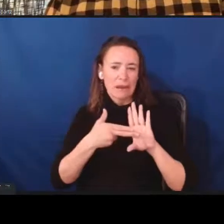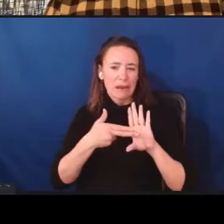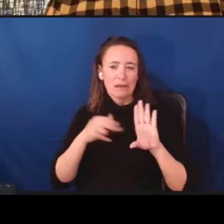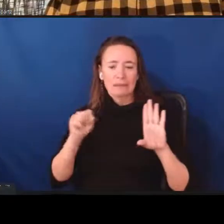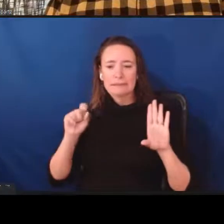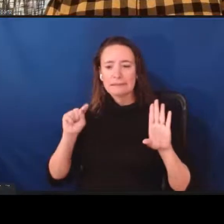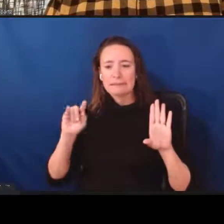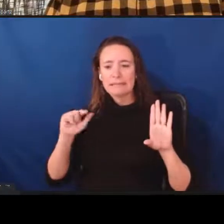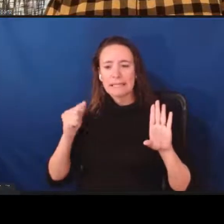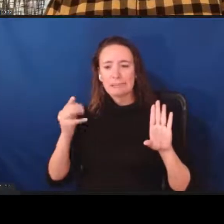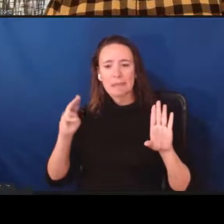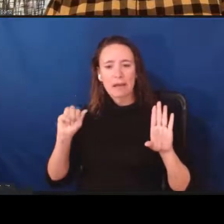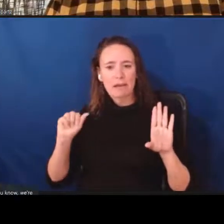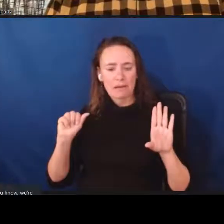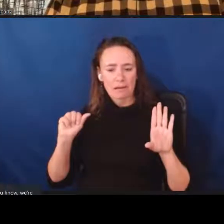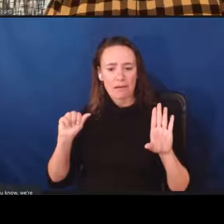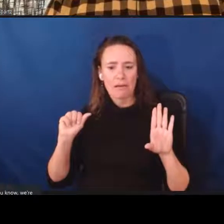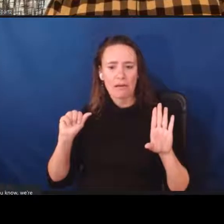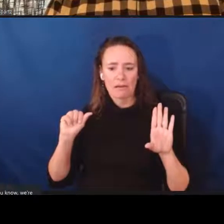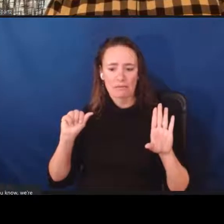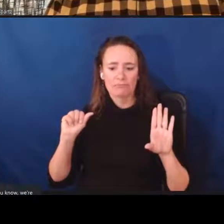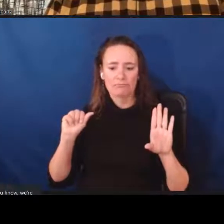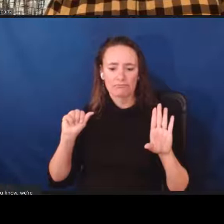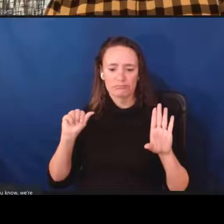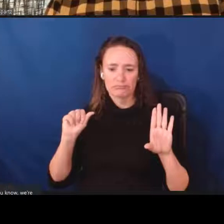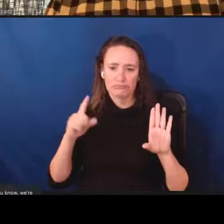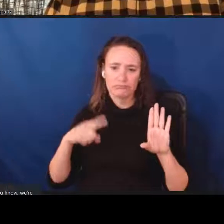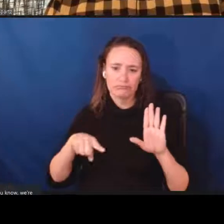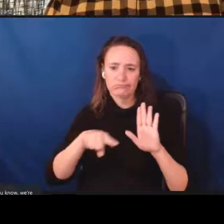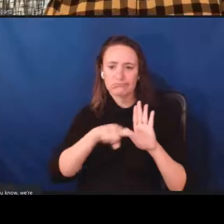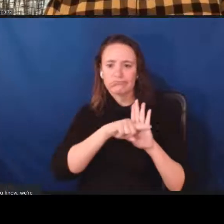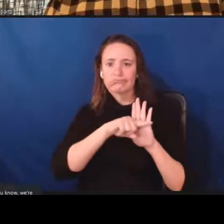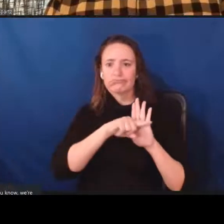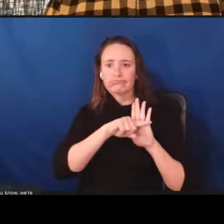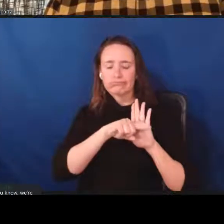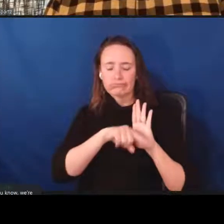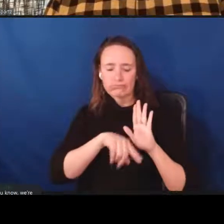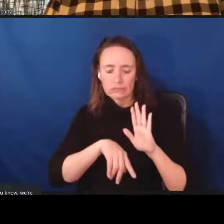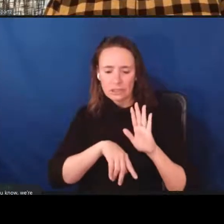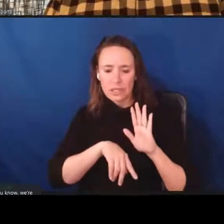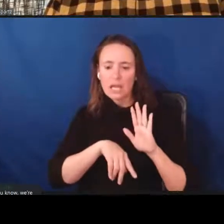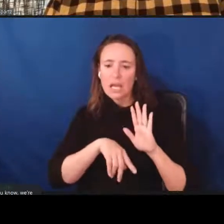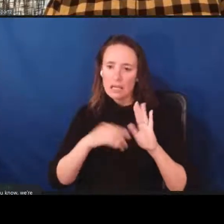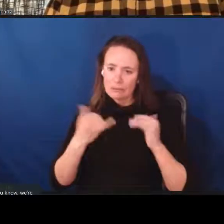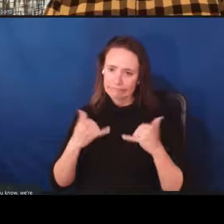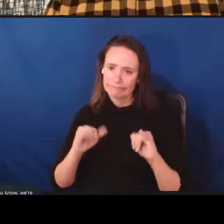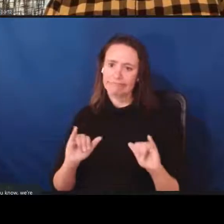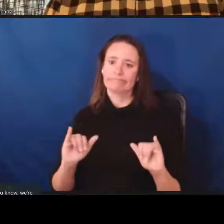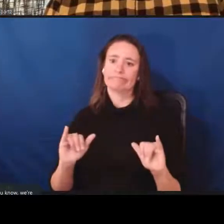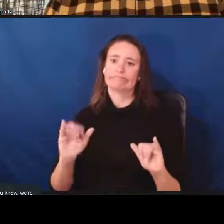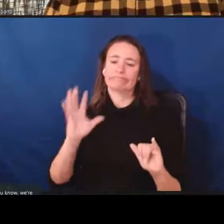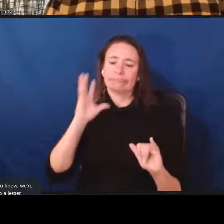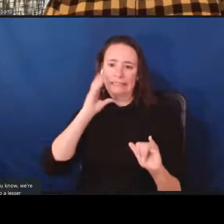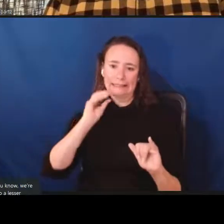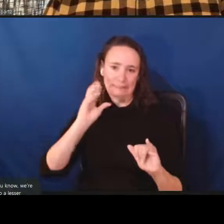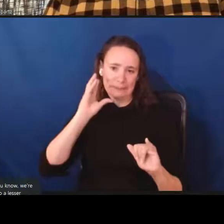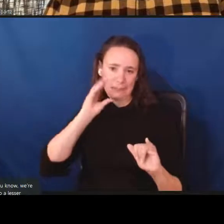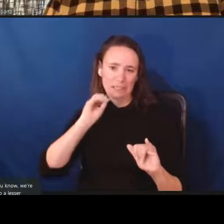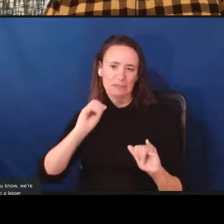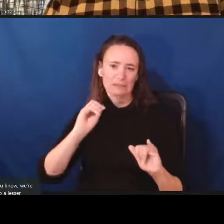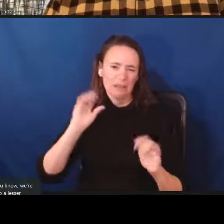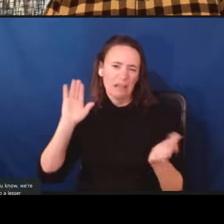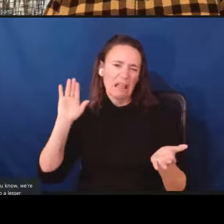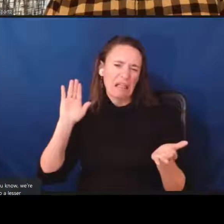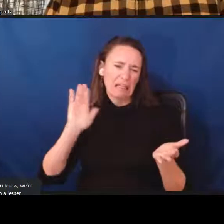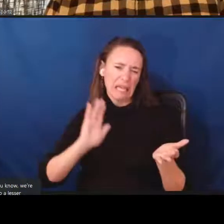is we still experience that to a lesser degree, but it's still